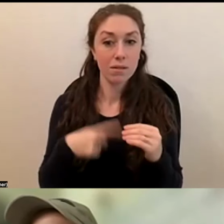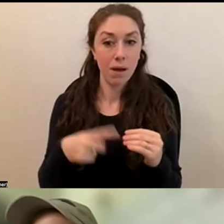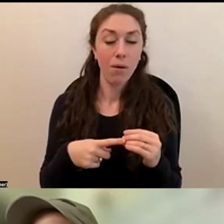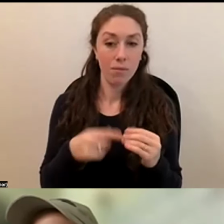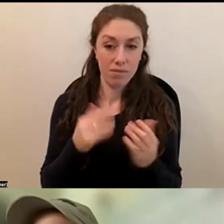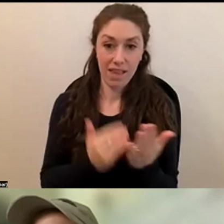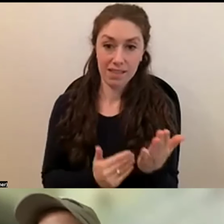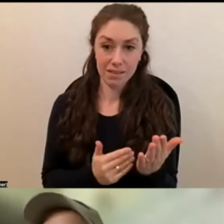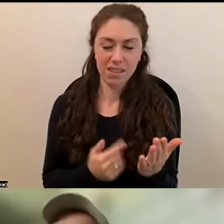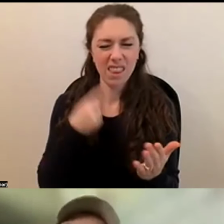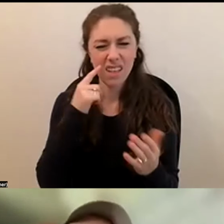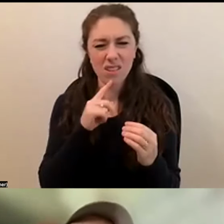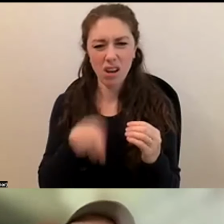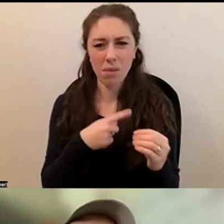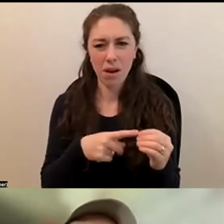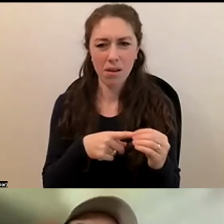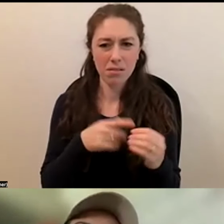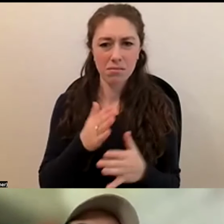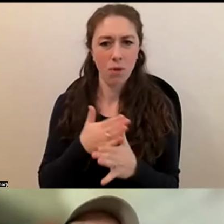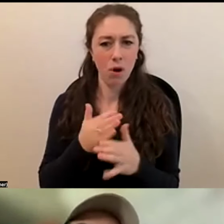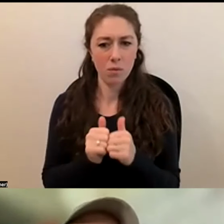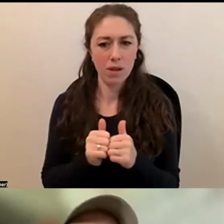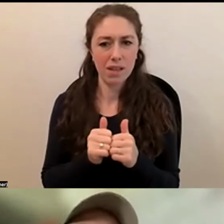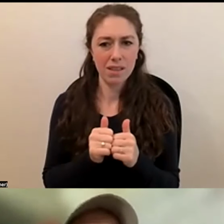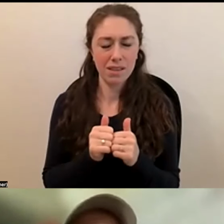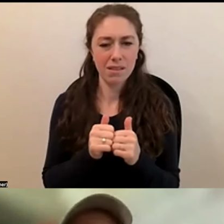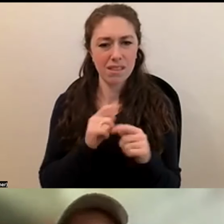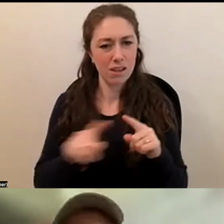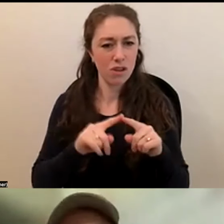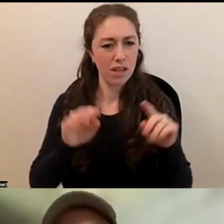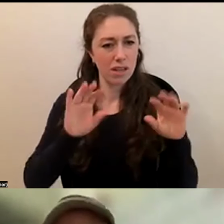think this is talking about partnering with institutions. And